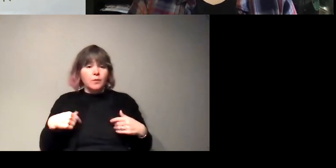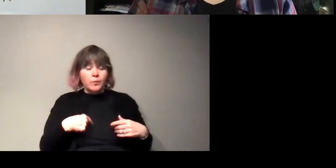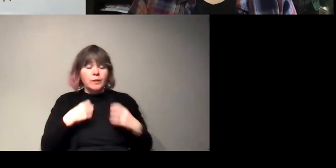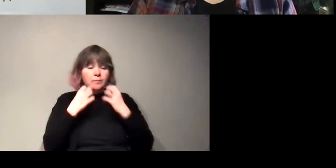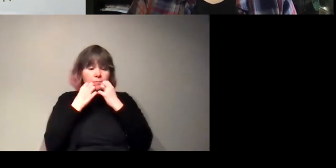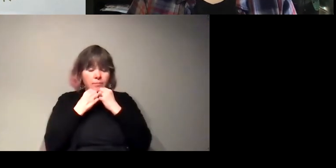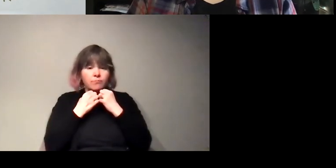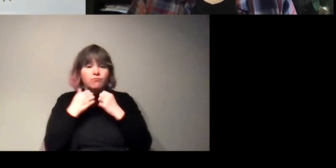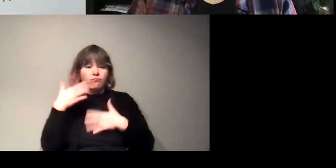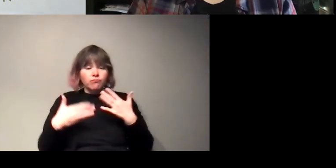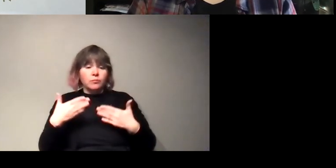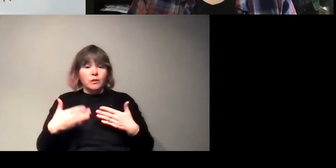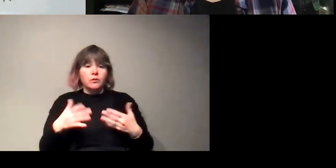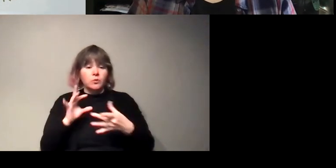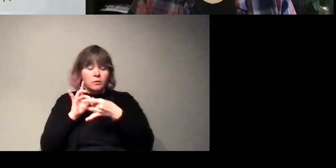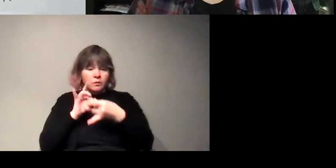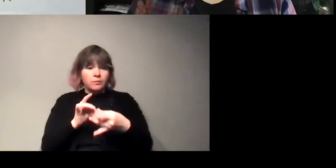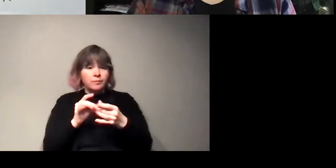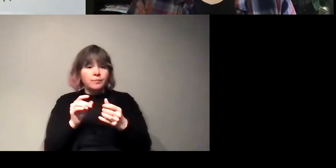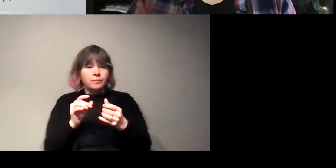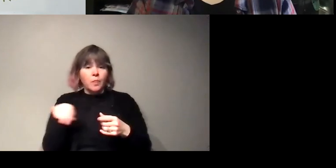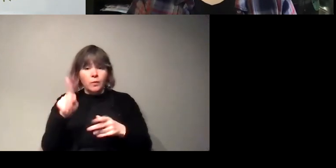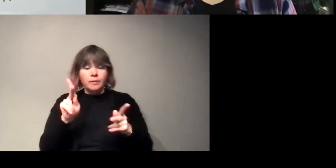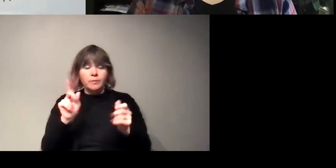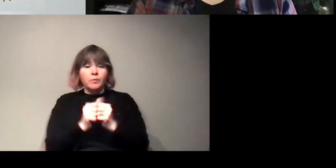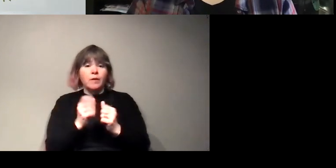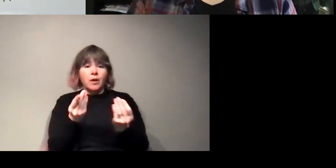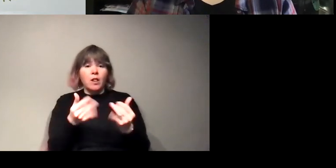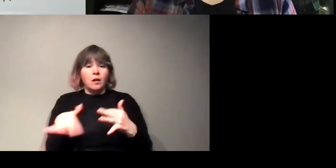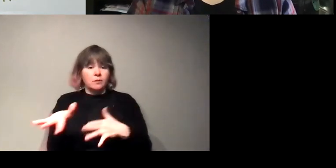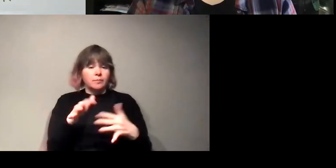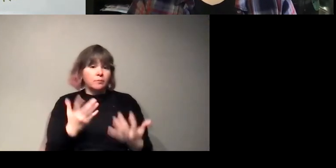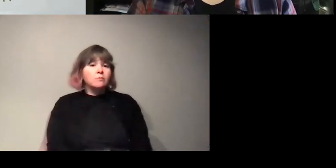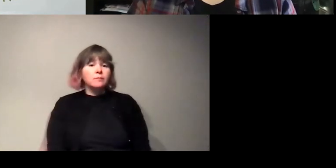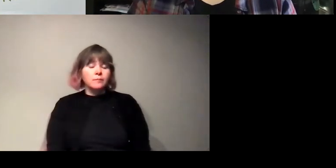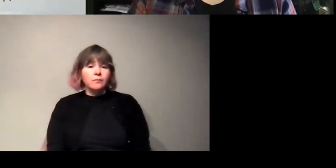can to reconnect these people with their landscapes and